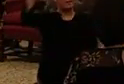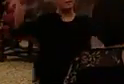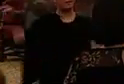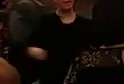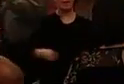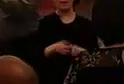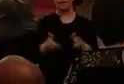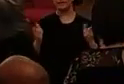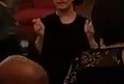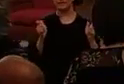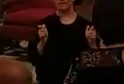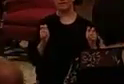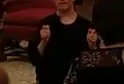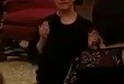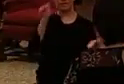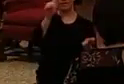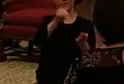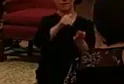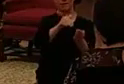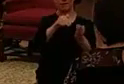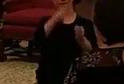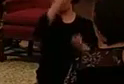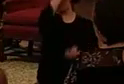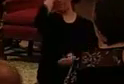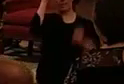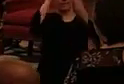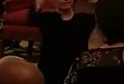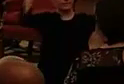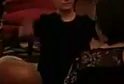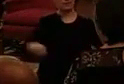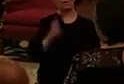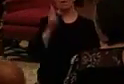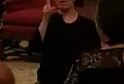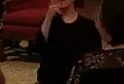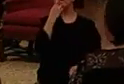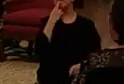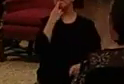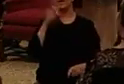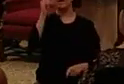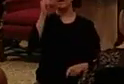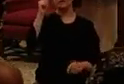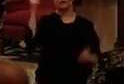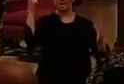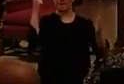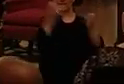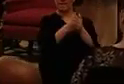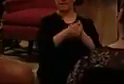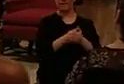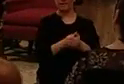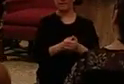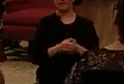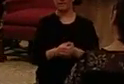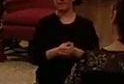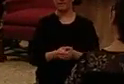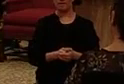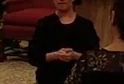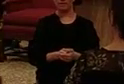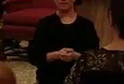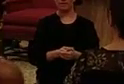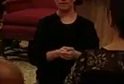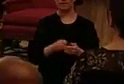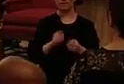of a sudden, right in the middle of the black screen, one red dot hits. And as that red dot hits, that